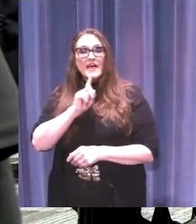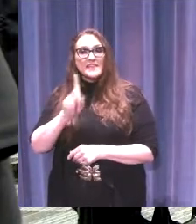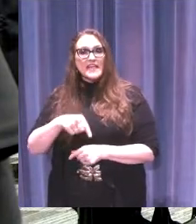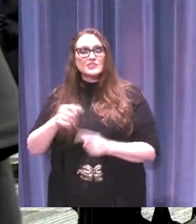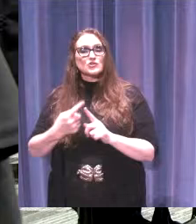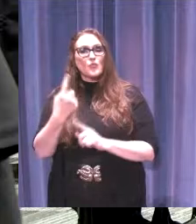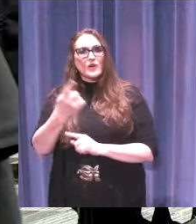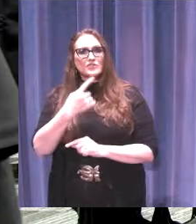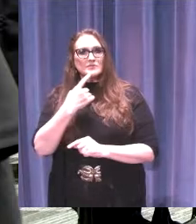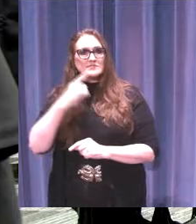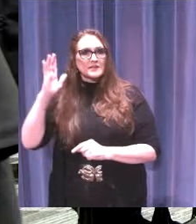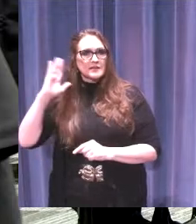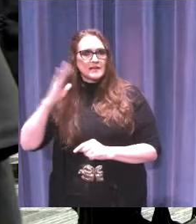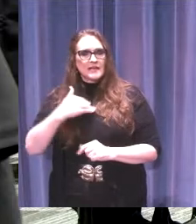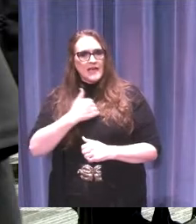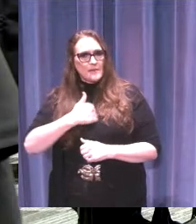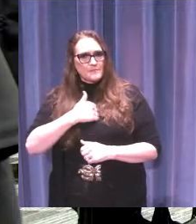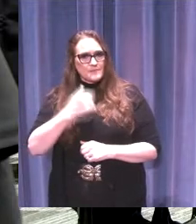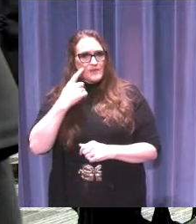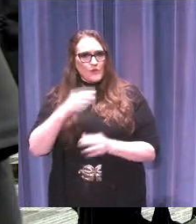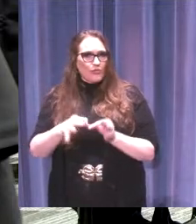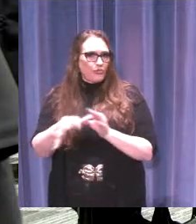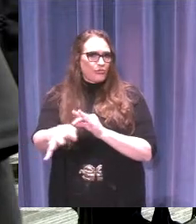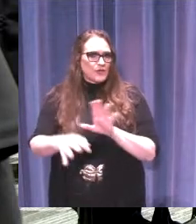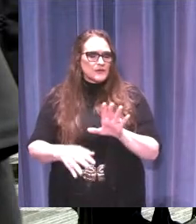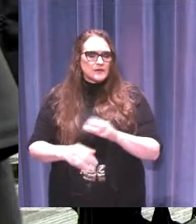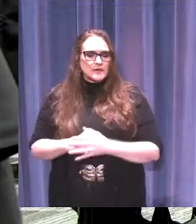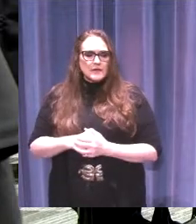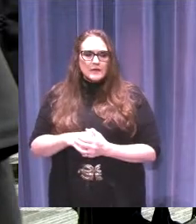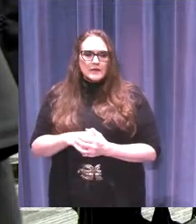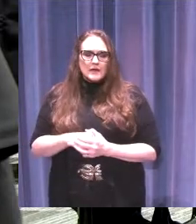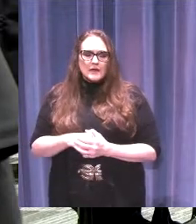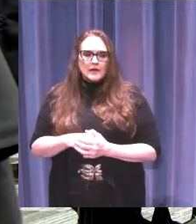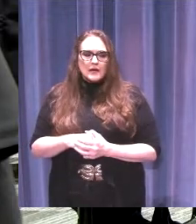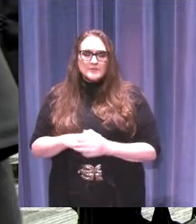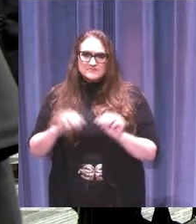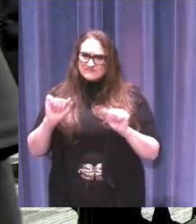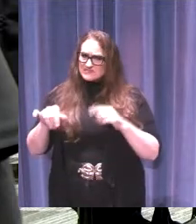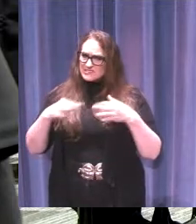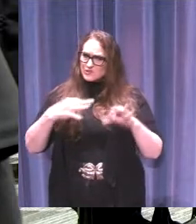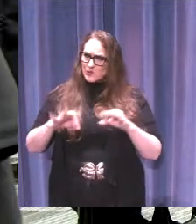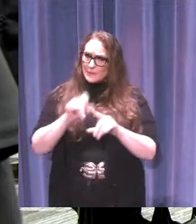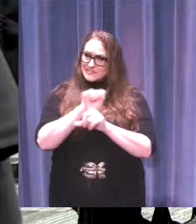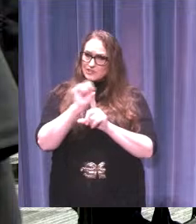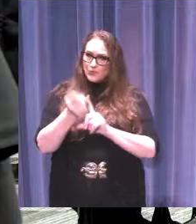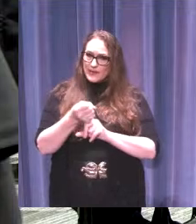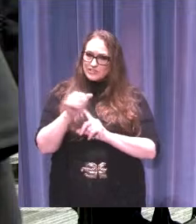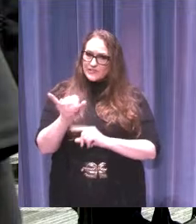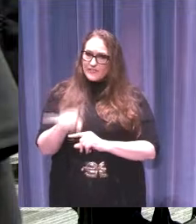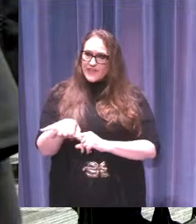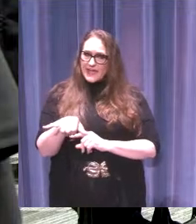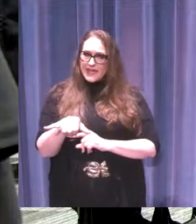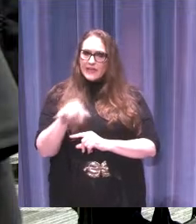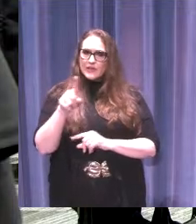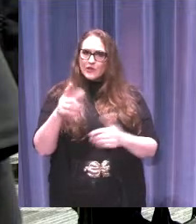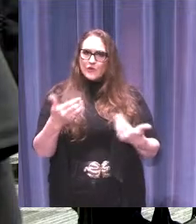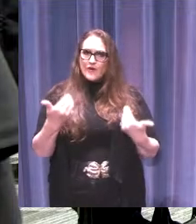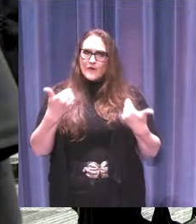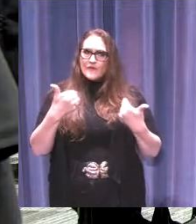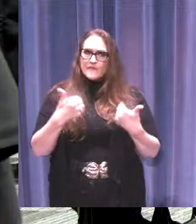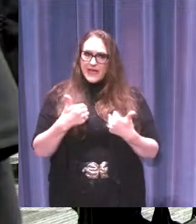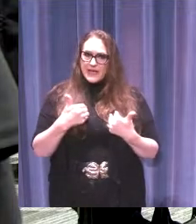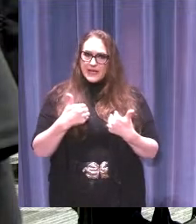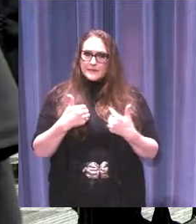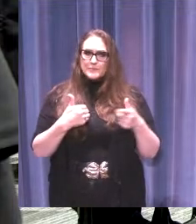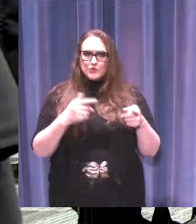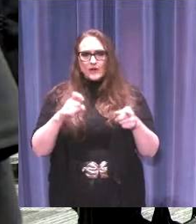that you made previously, and I apologize for the delay. Can you describe a situation that you've had, in which you've